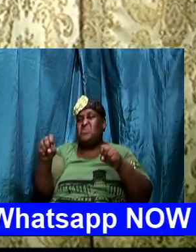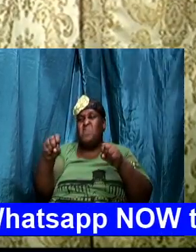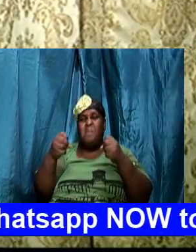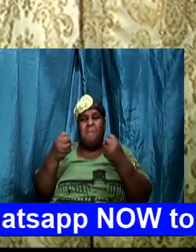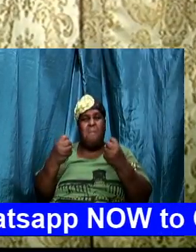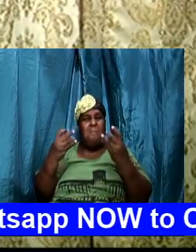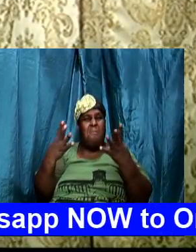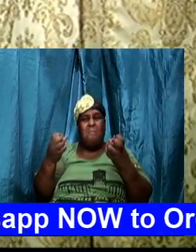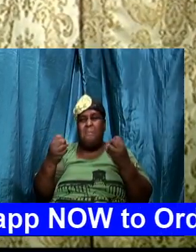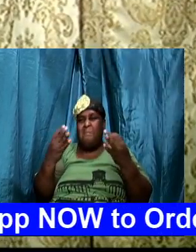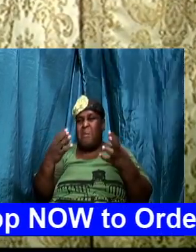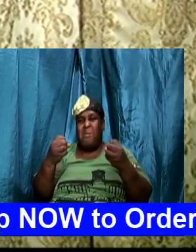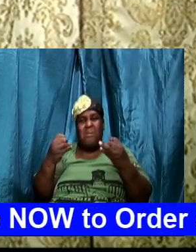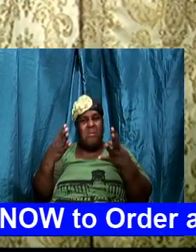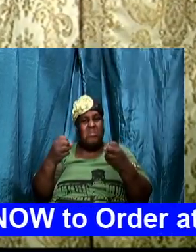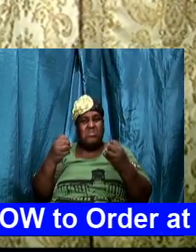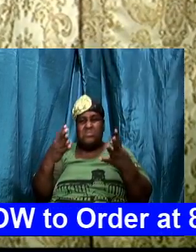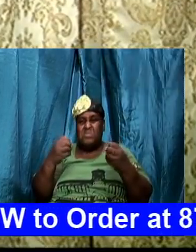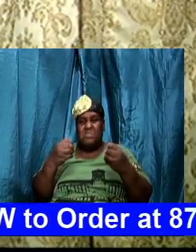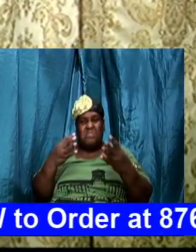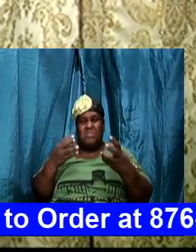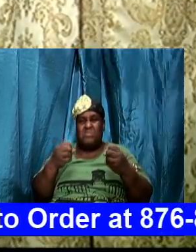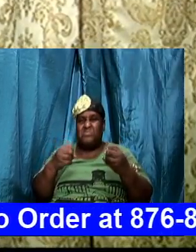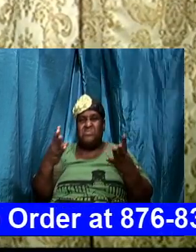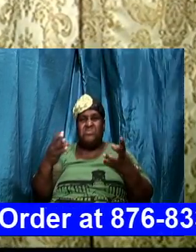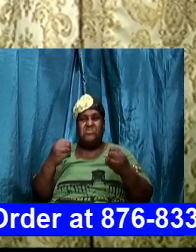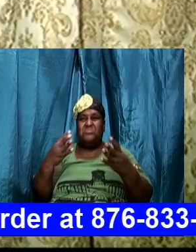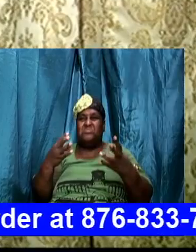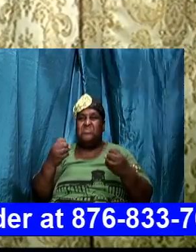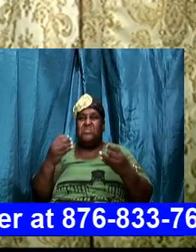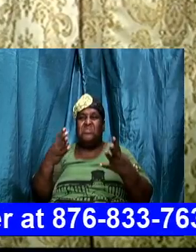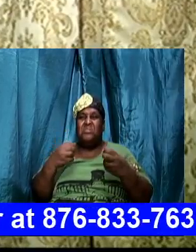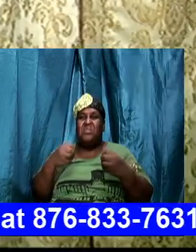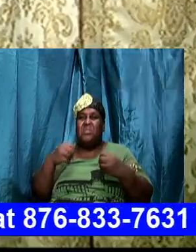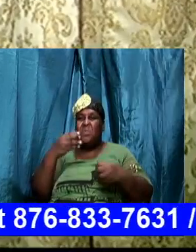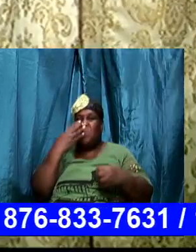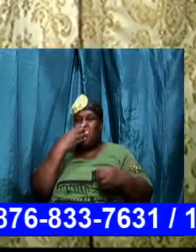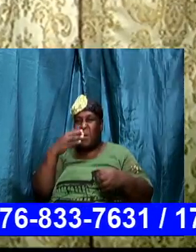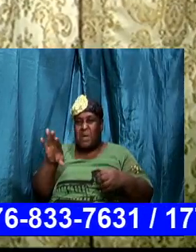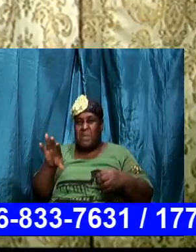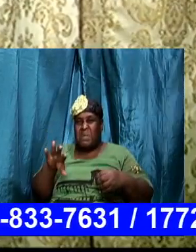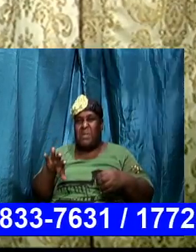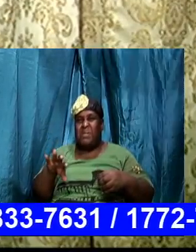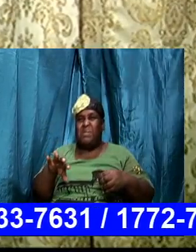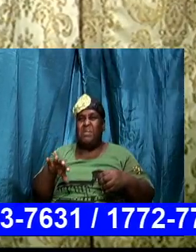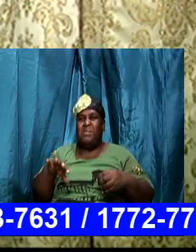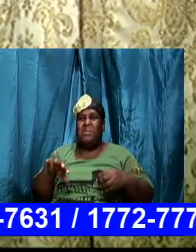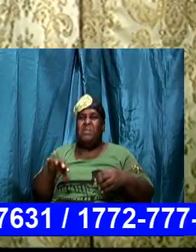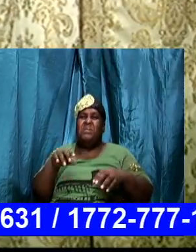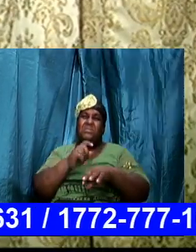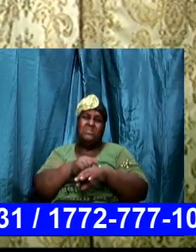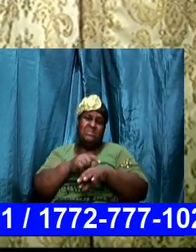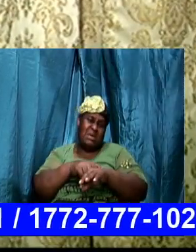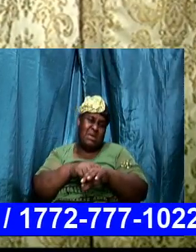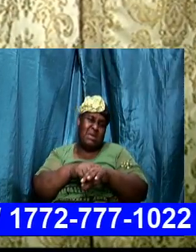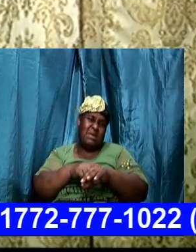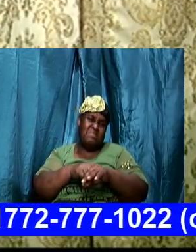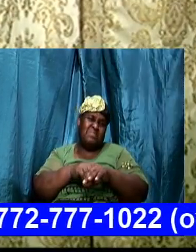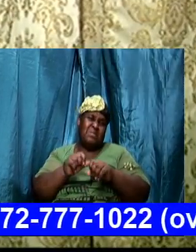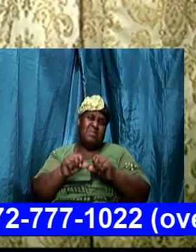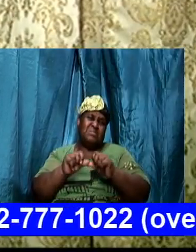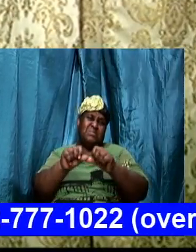God. It is subject to interpretation every time. And as time goes on, things evolve.